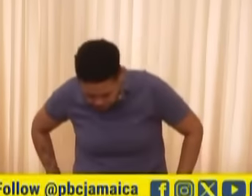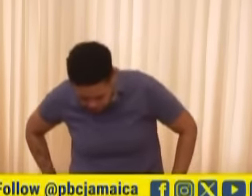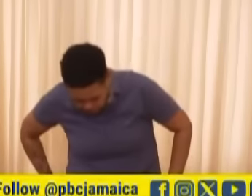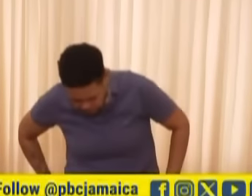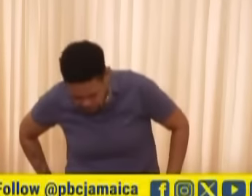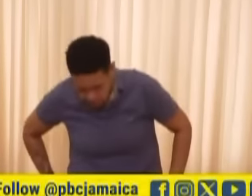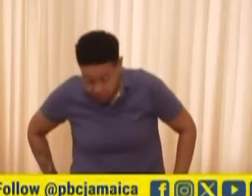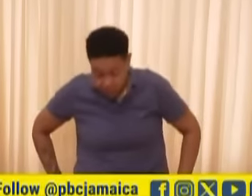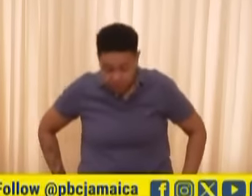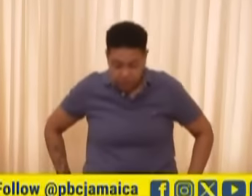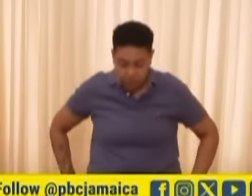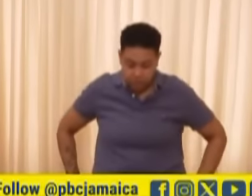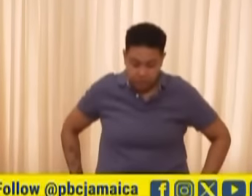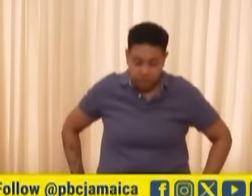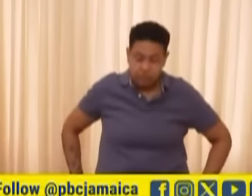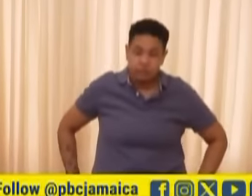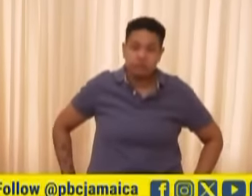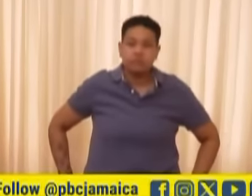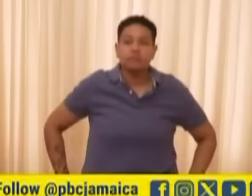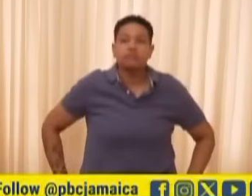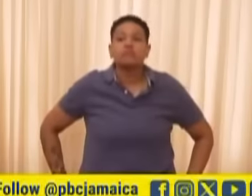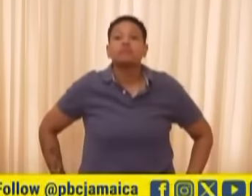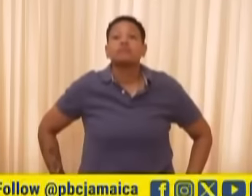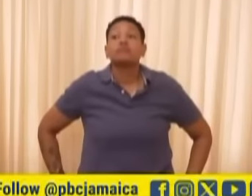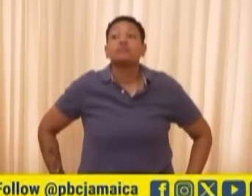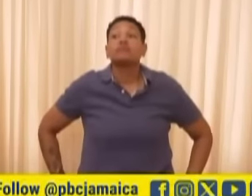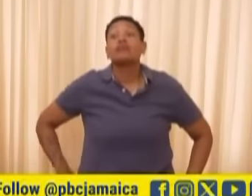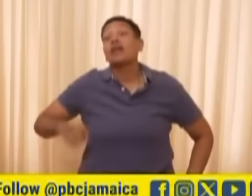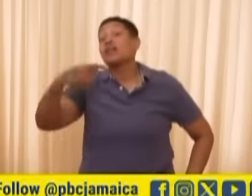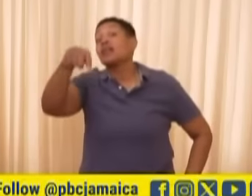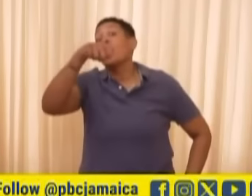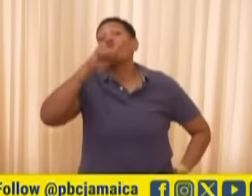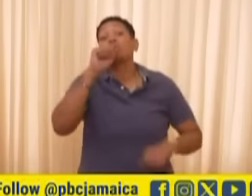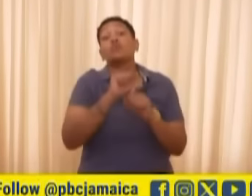is happening. And they are required